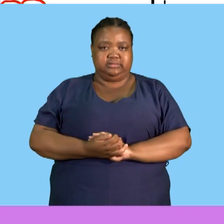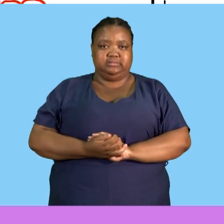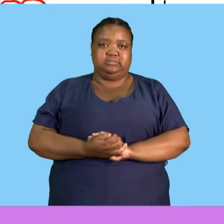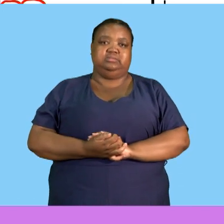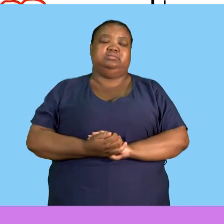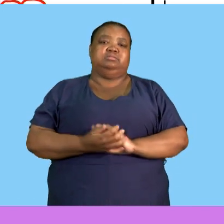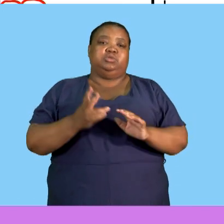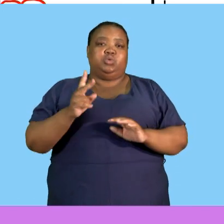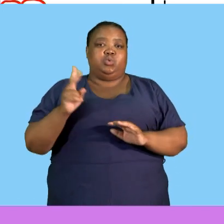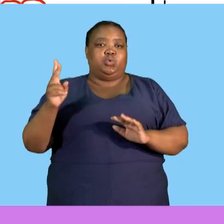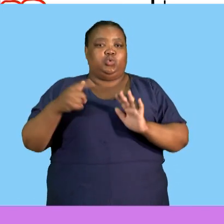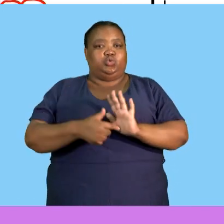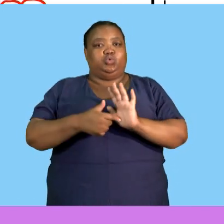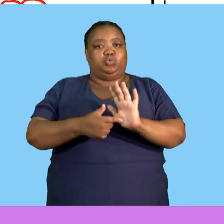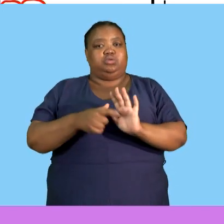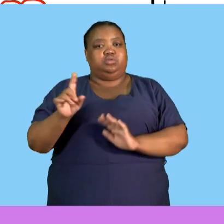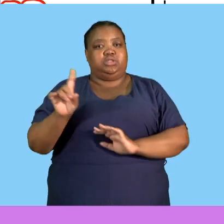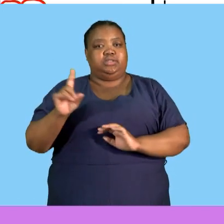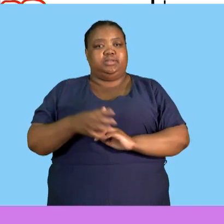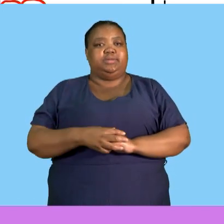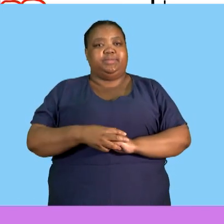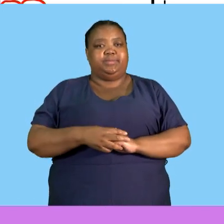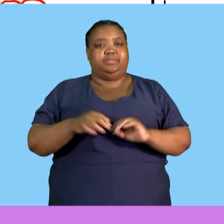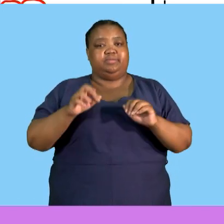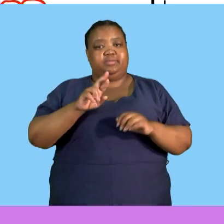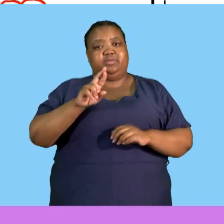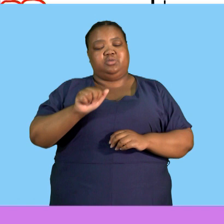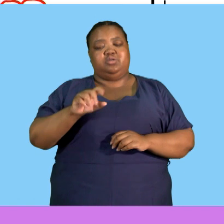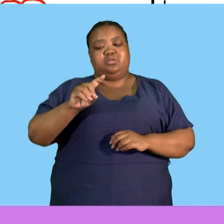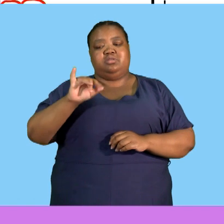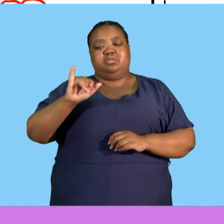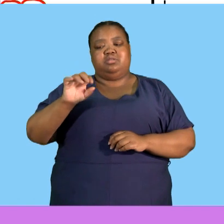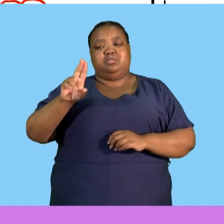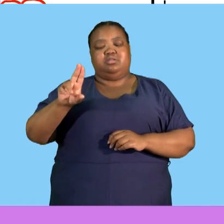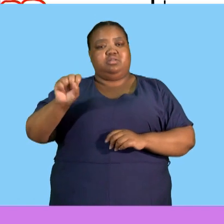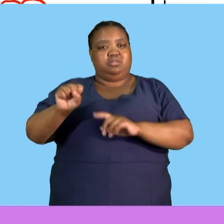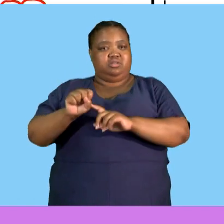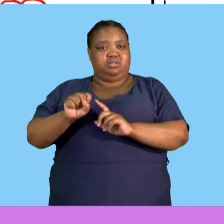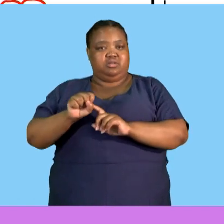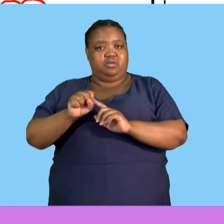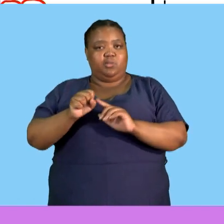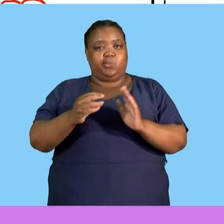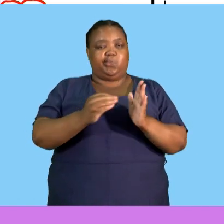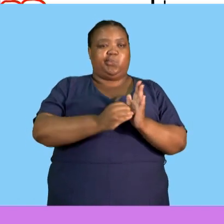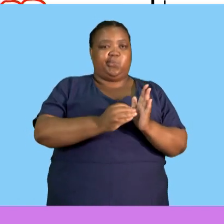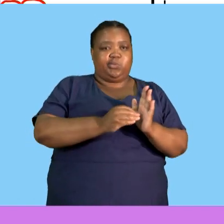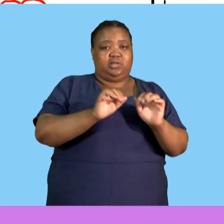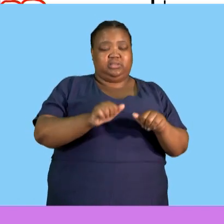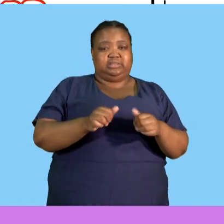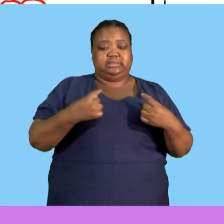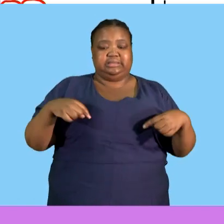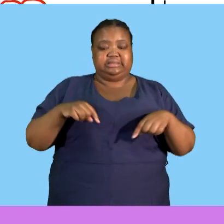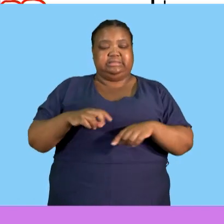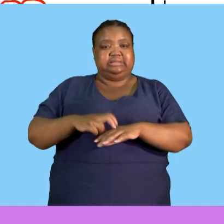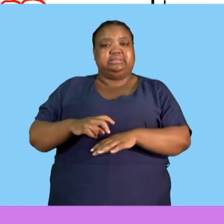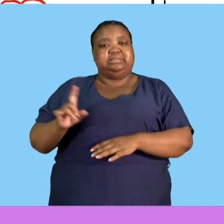by multiplying that by 10. Then I also indicated that here we gave you the radius, but